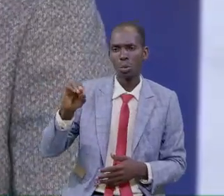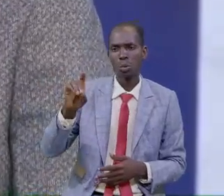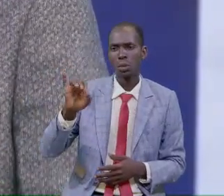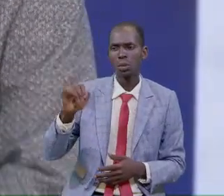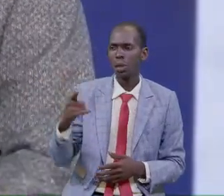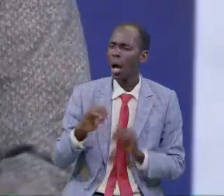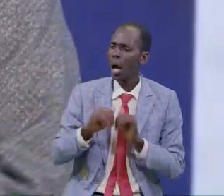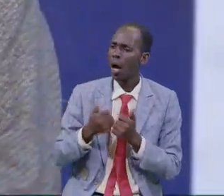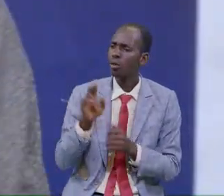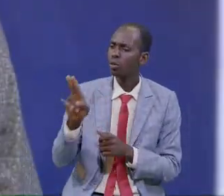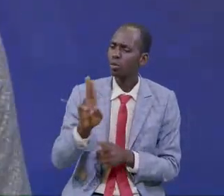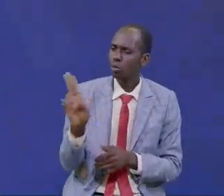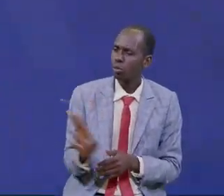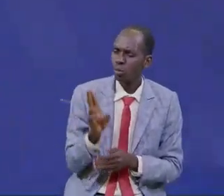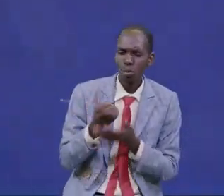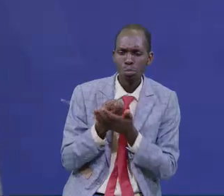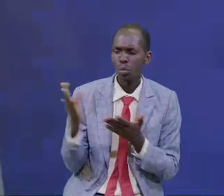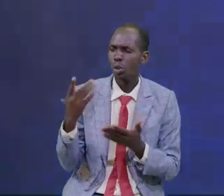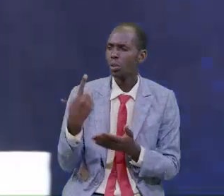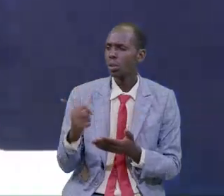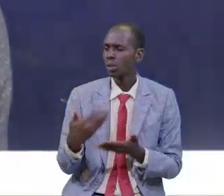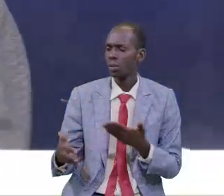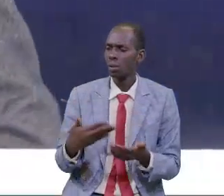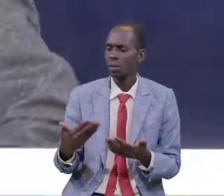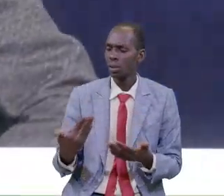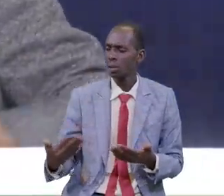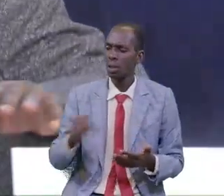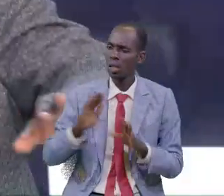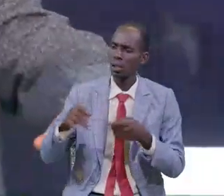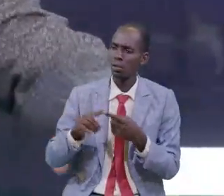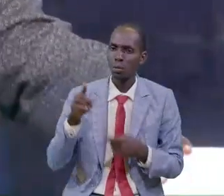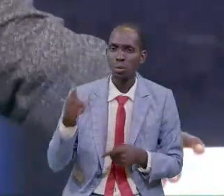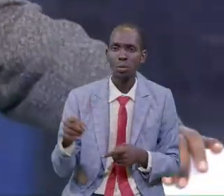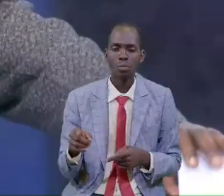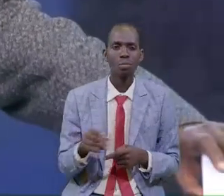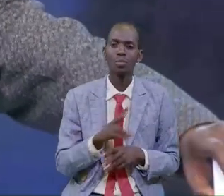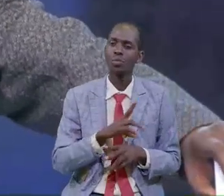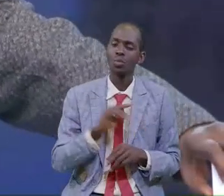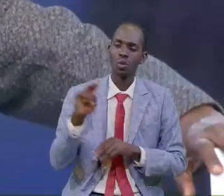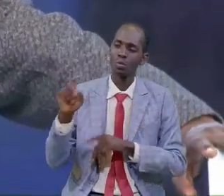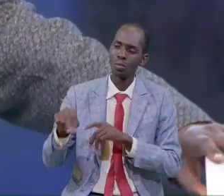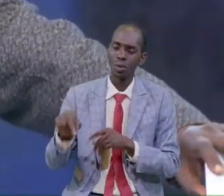Looking at him, we don't have to ask him questions. We know he wasted everything.